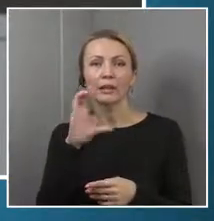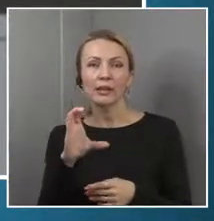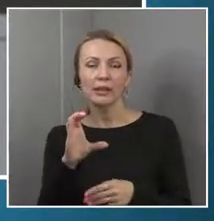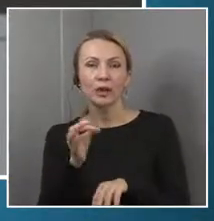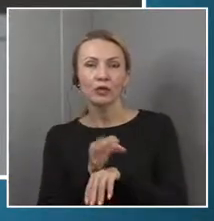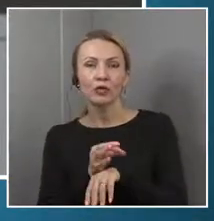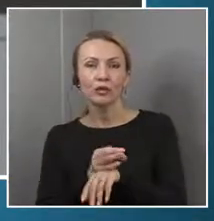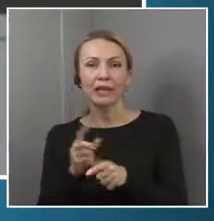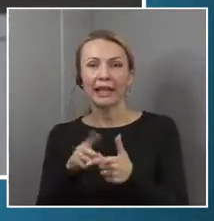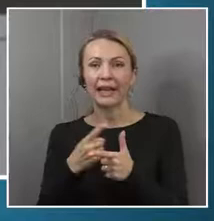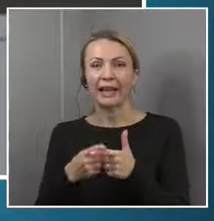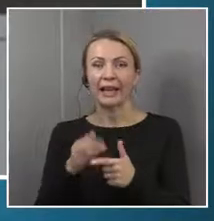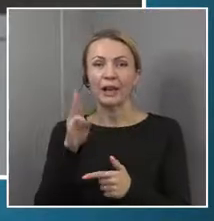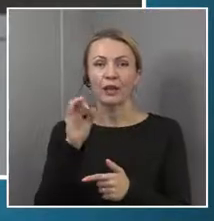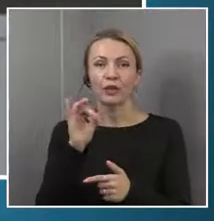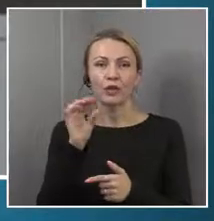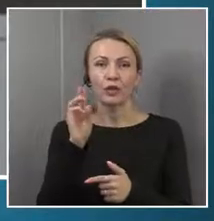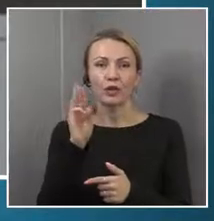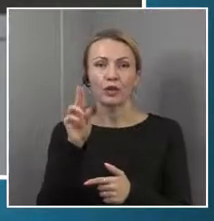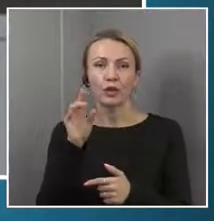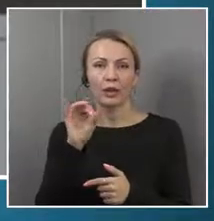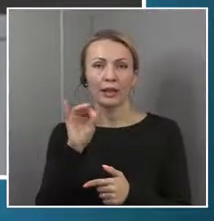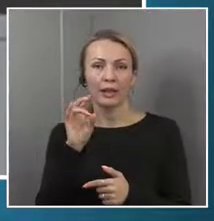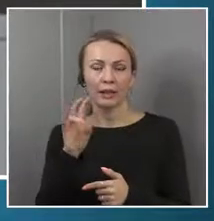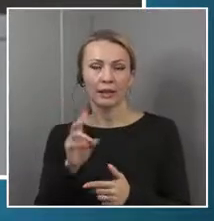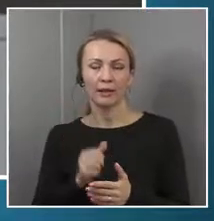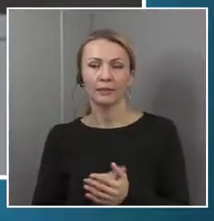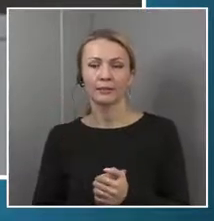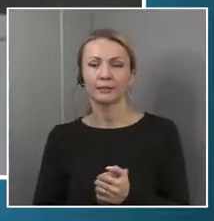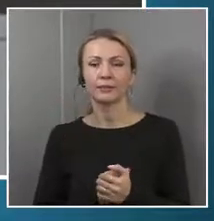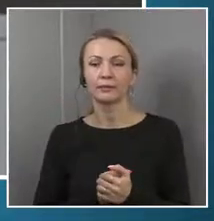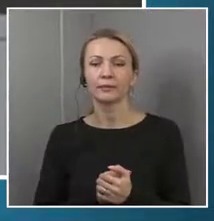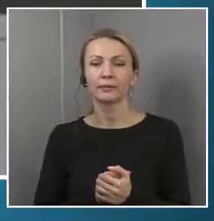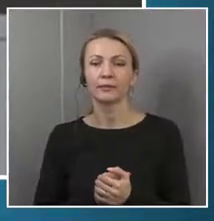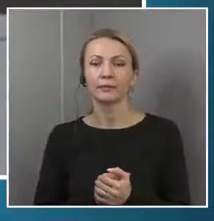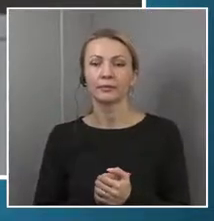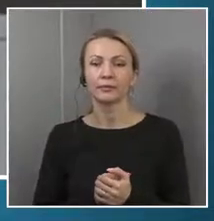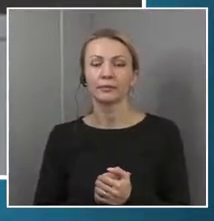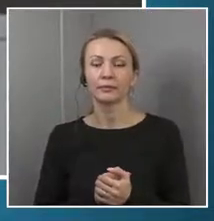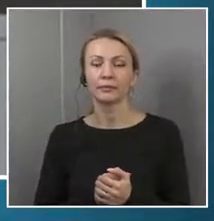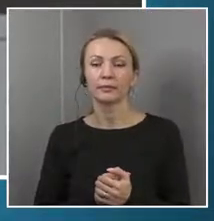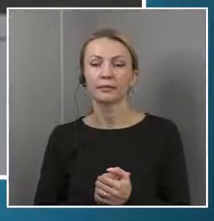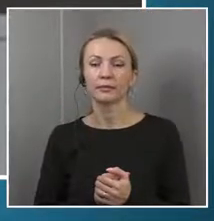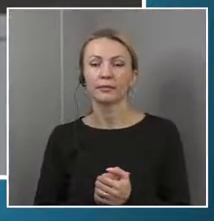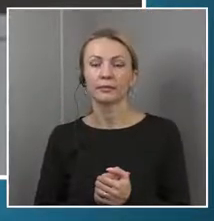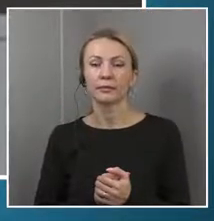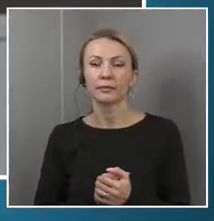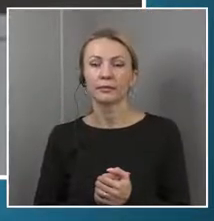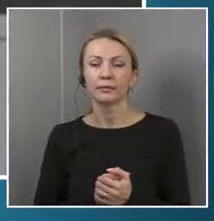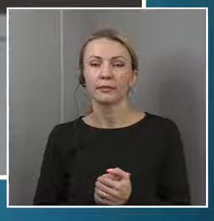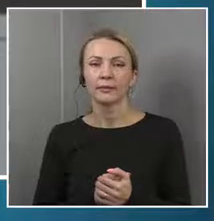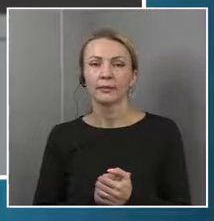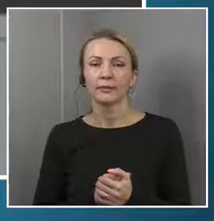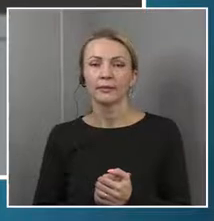off. They don't care which painting it is. If everyone knows that it's expensive, they'll buy it.